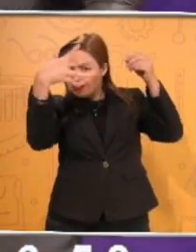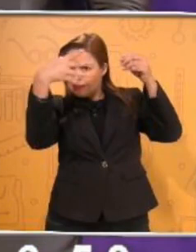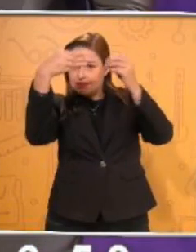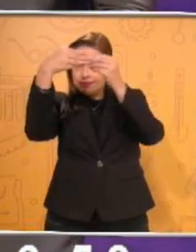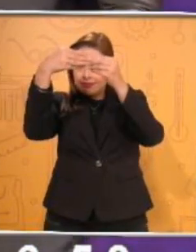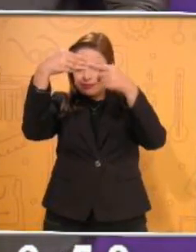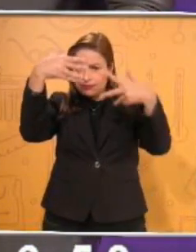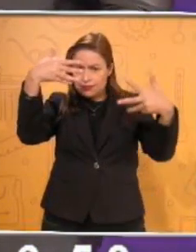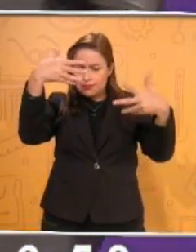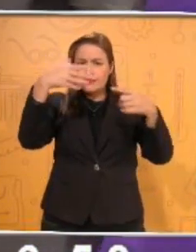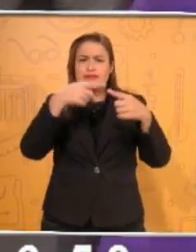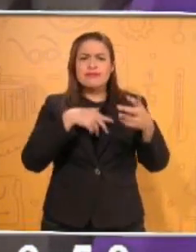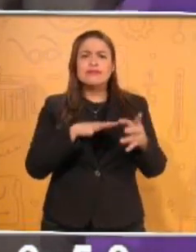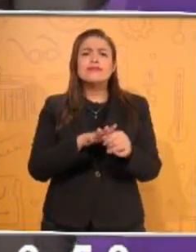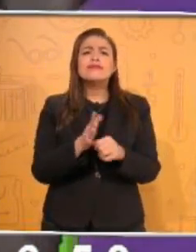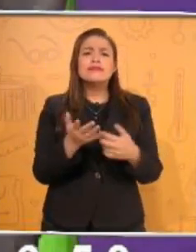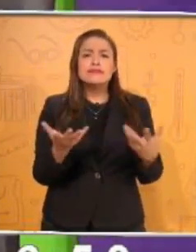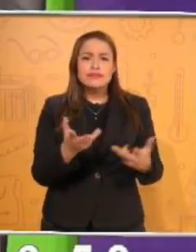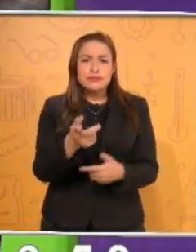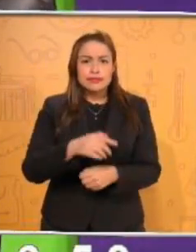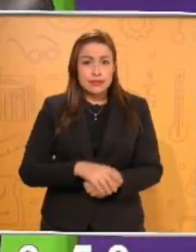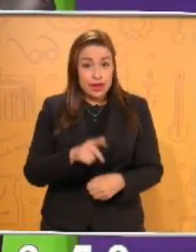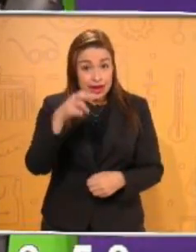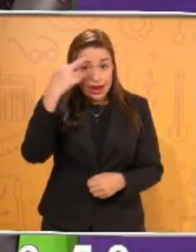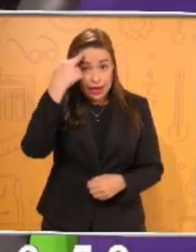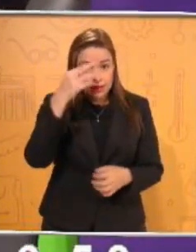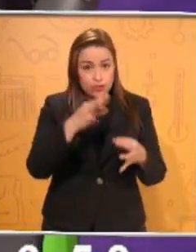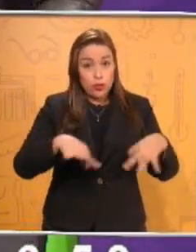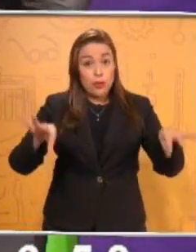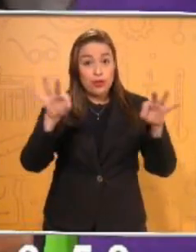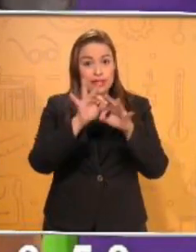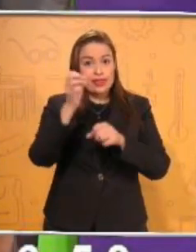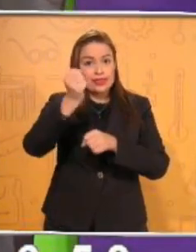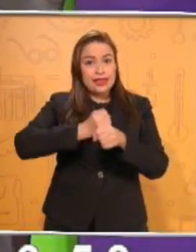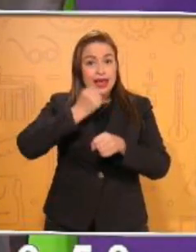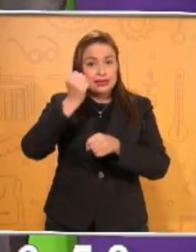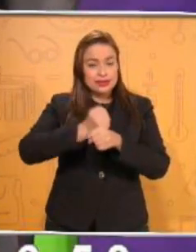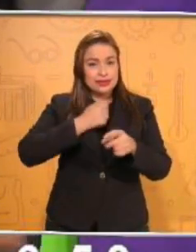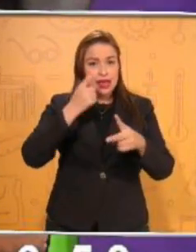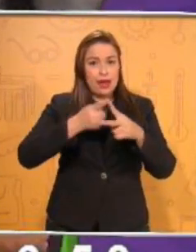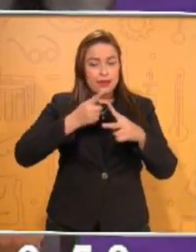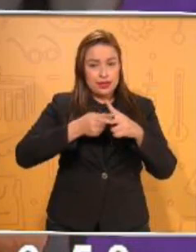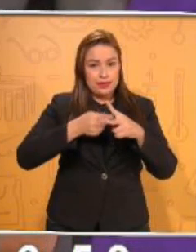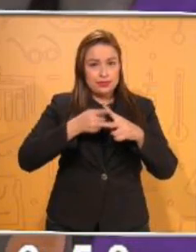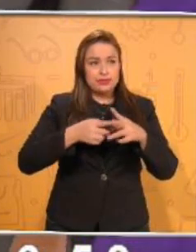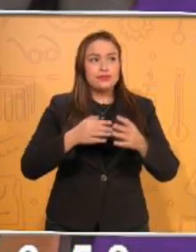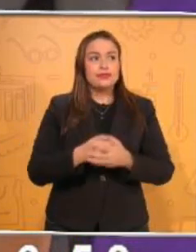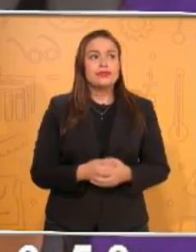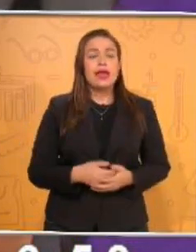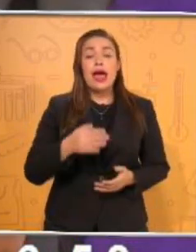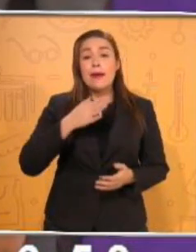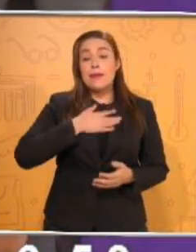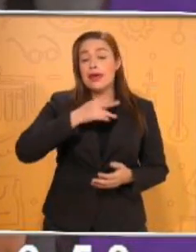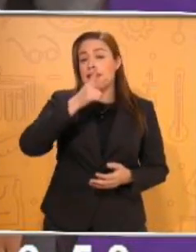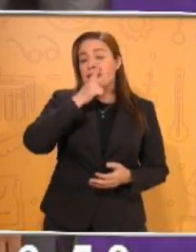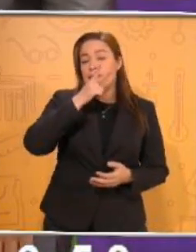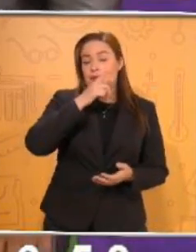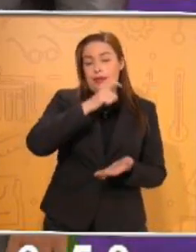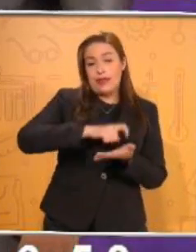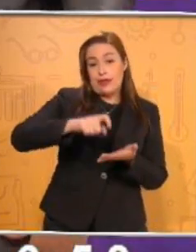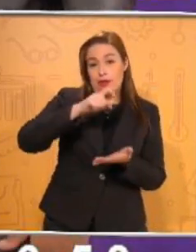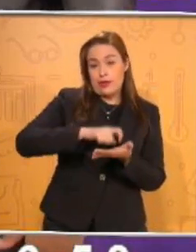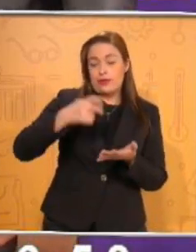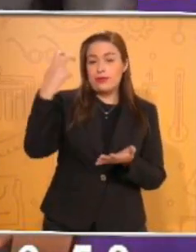is important to practice mathematics. My father bought 5 pizzas. If